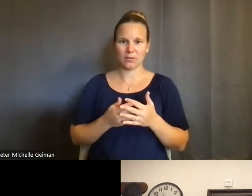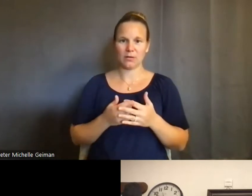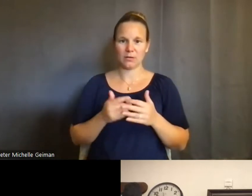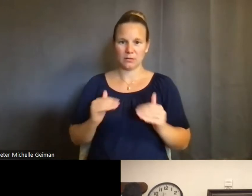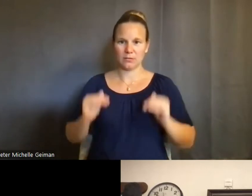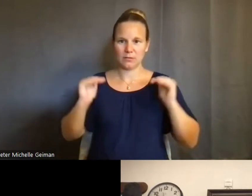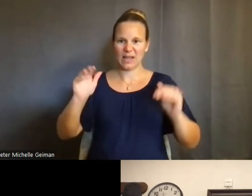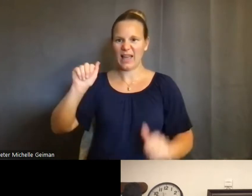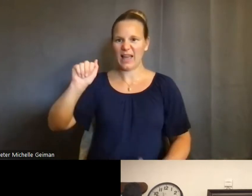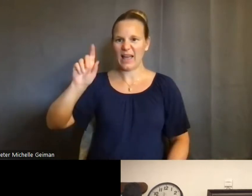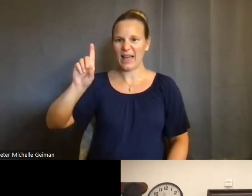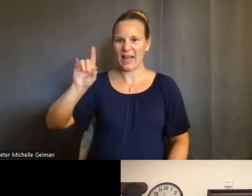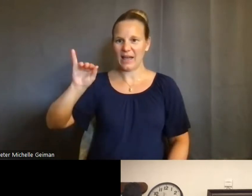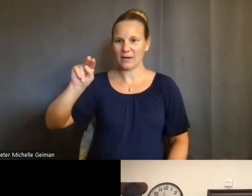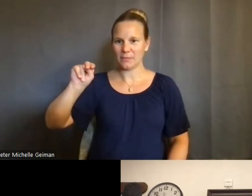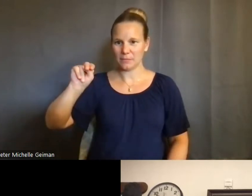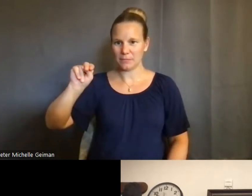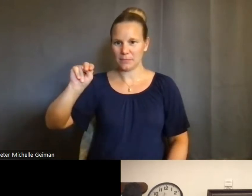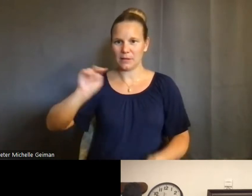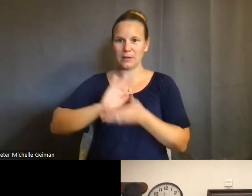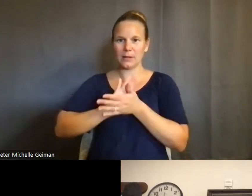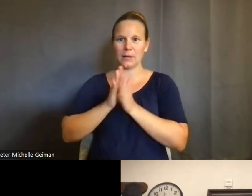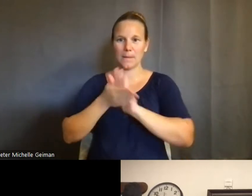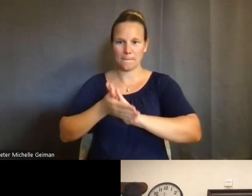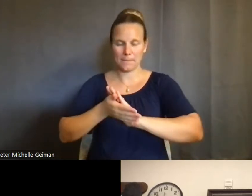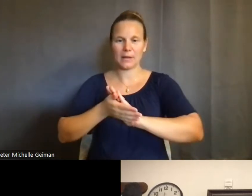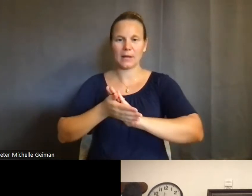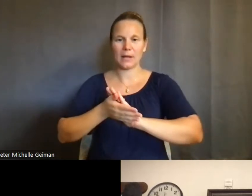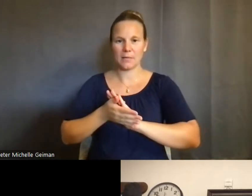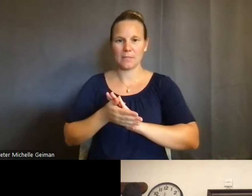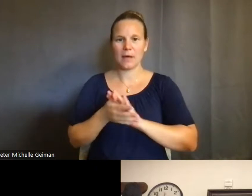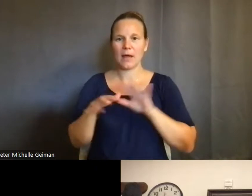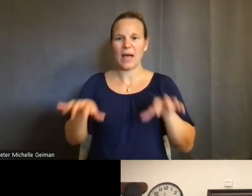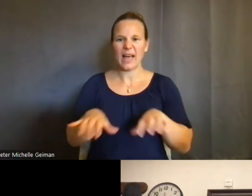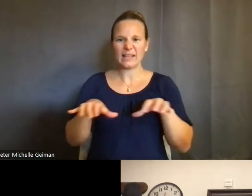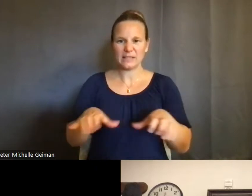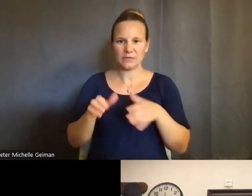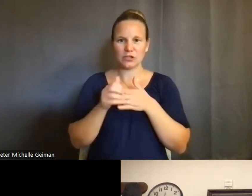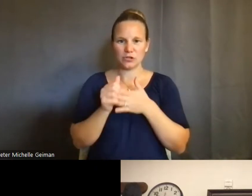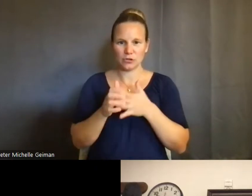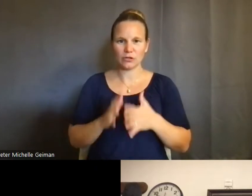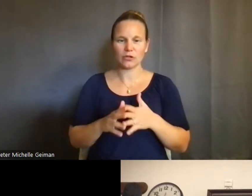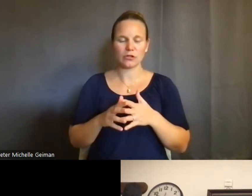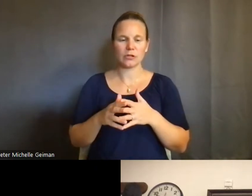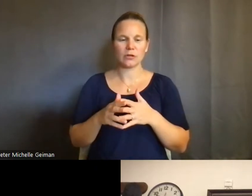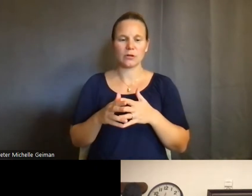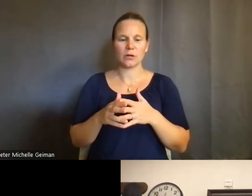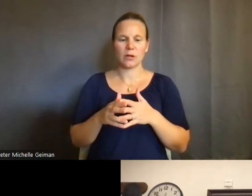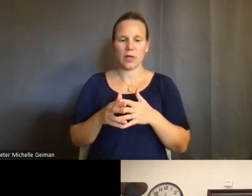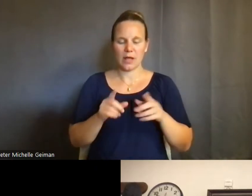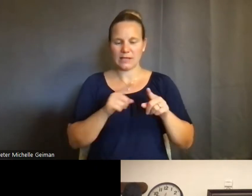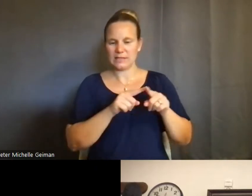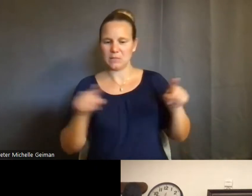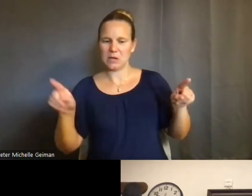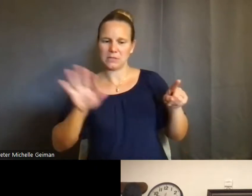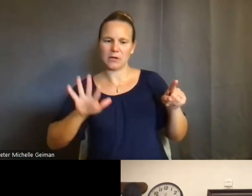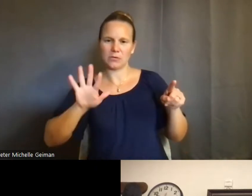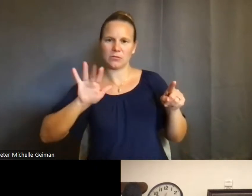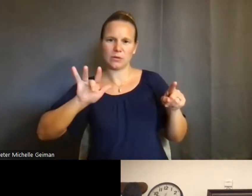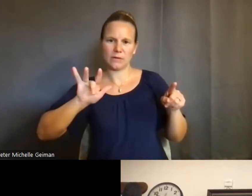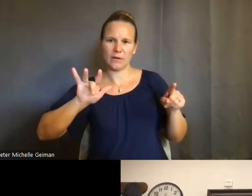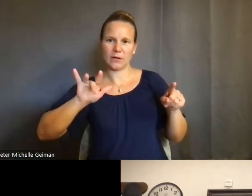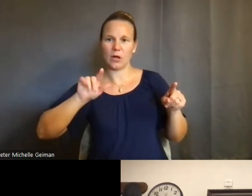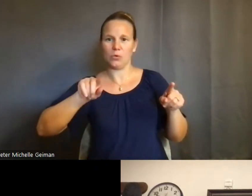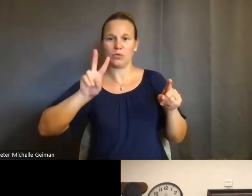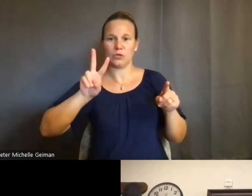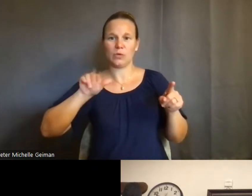activities director for a school district that spans about 2,500 miles and has an operating budget